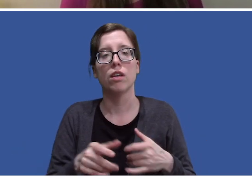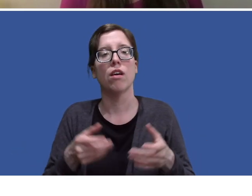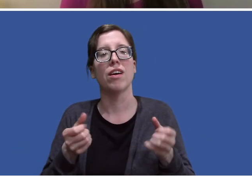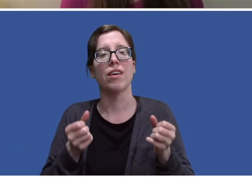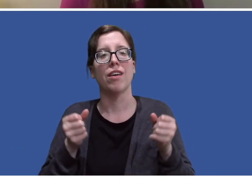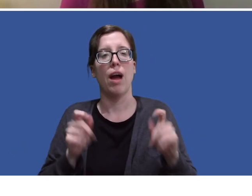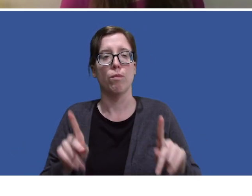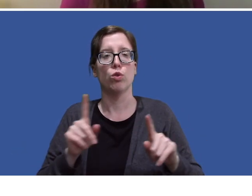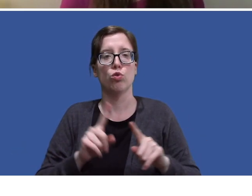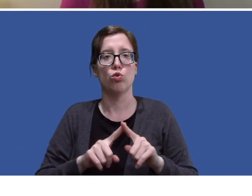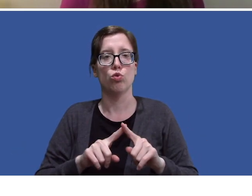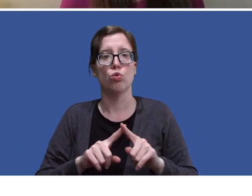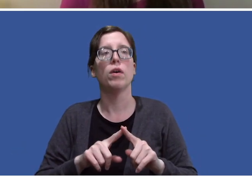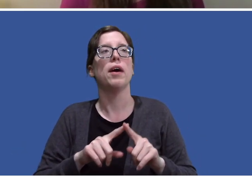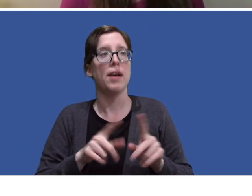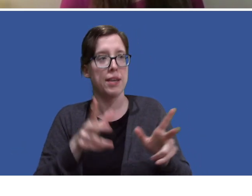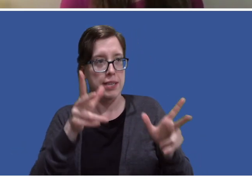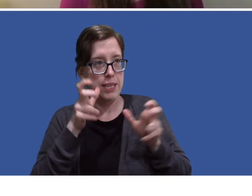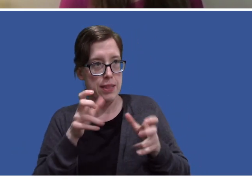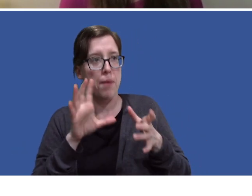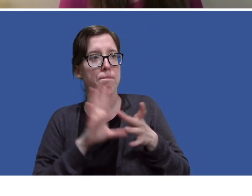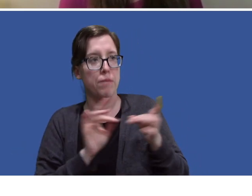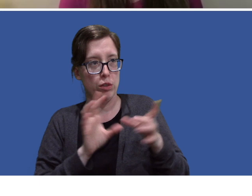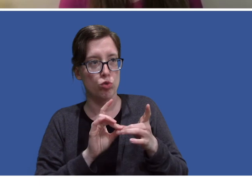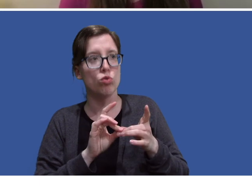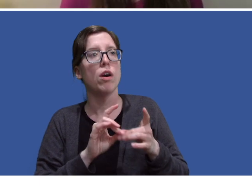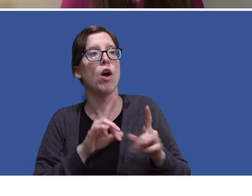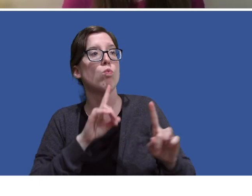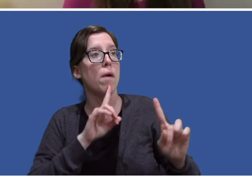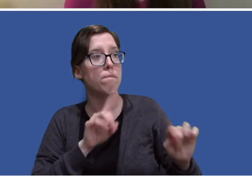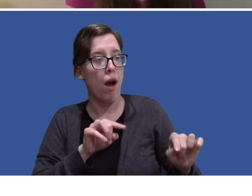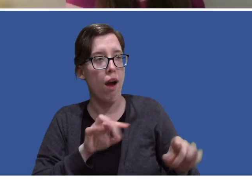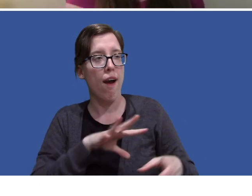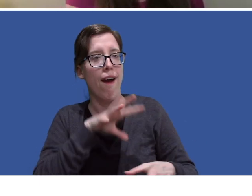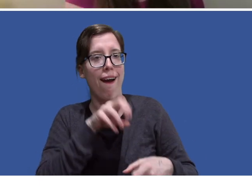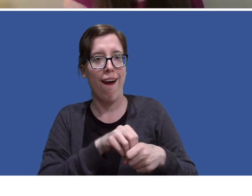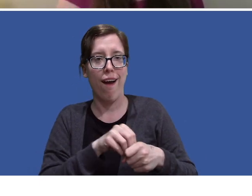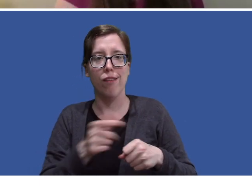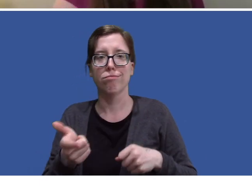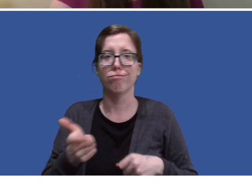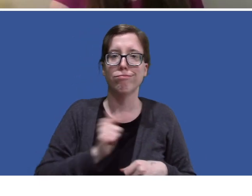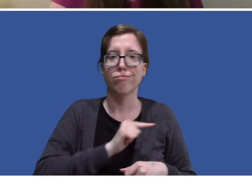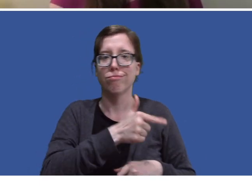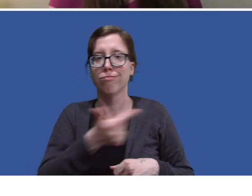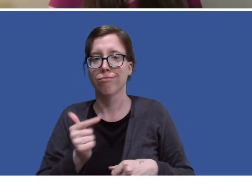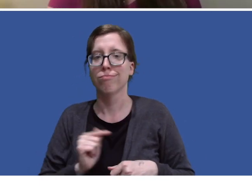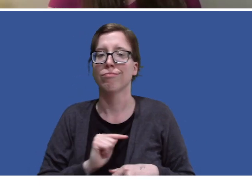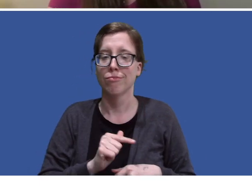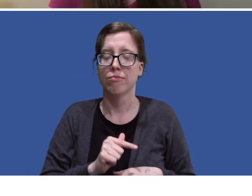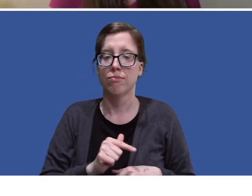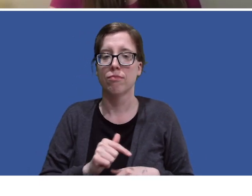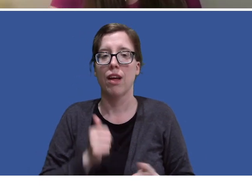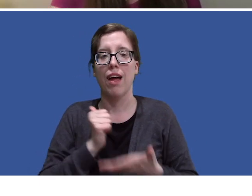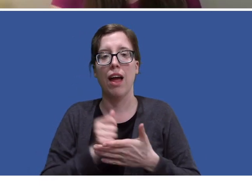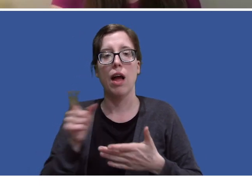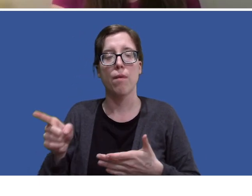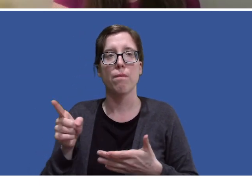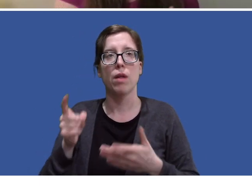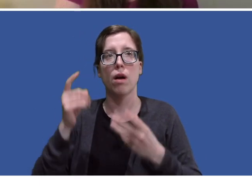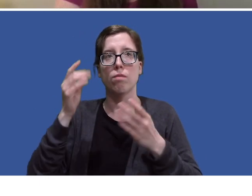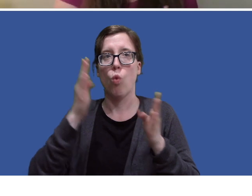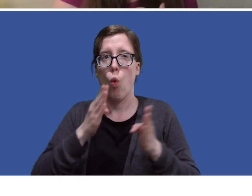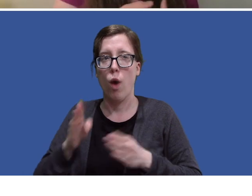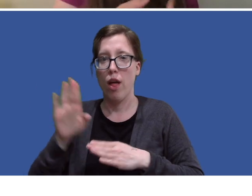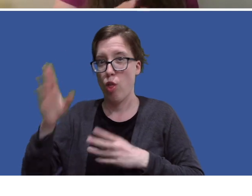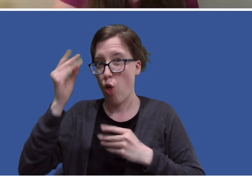participant. Again, helping them organize their thoughts before the discussion may help that child